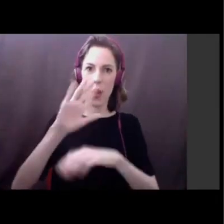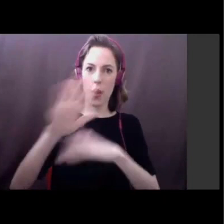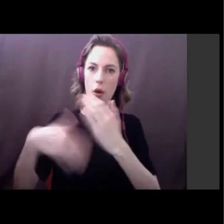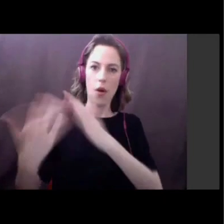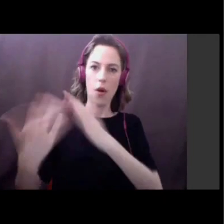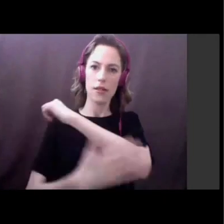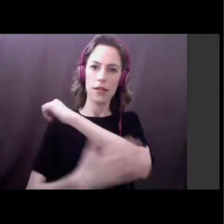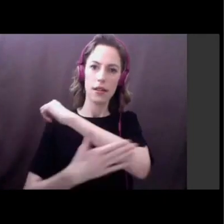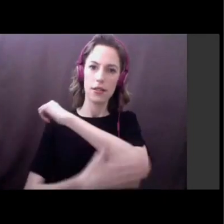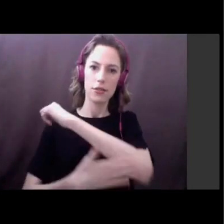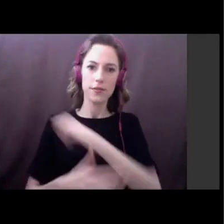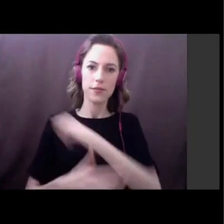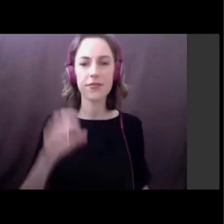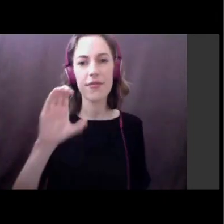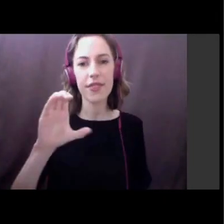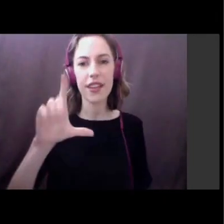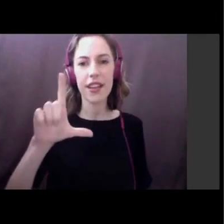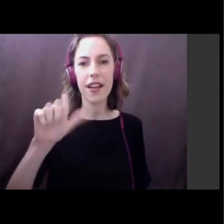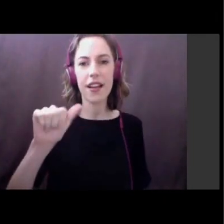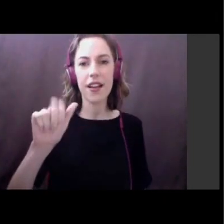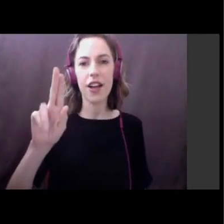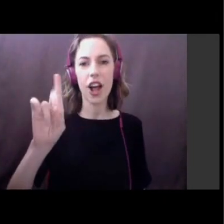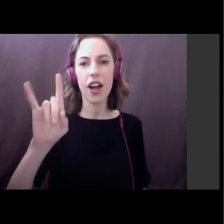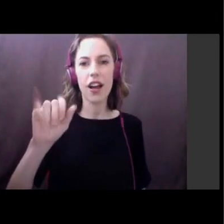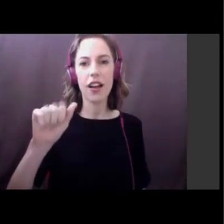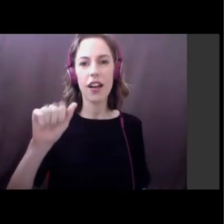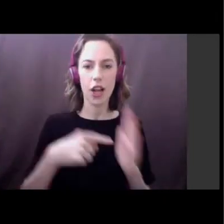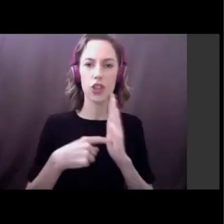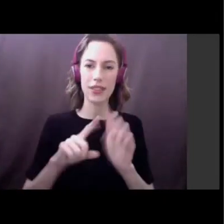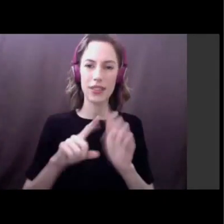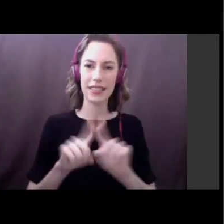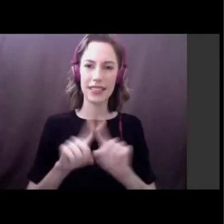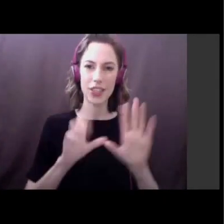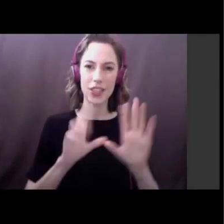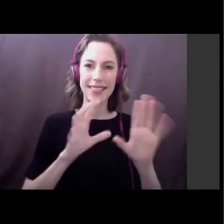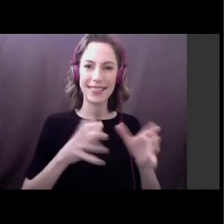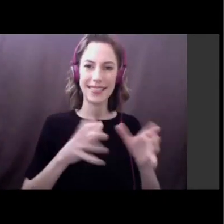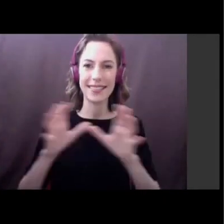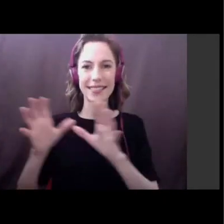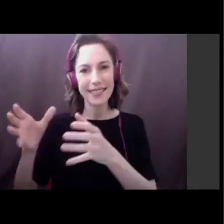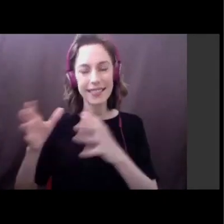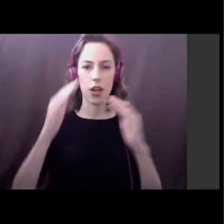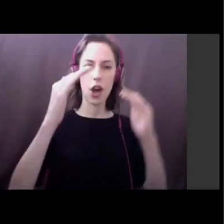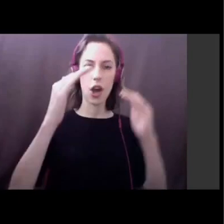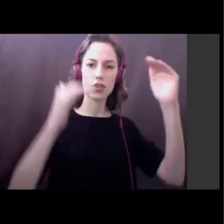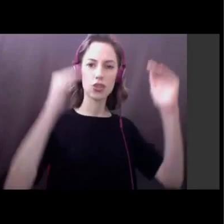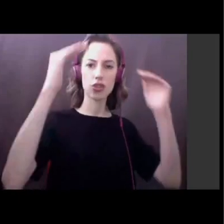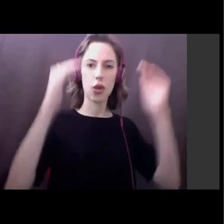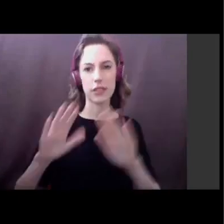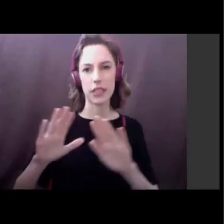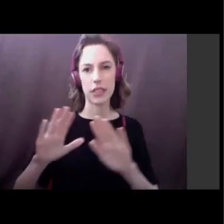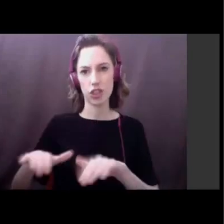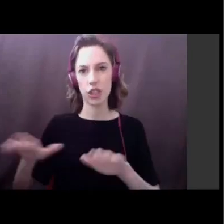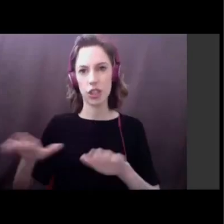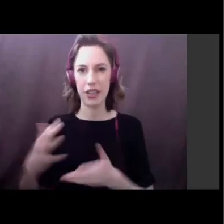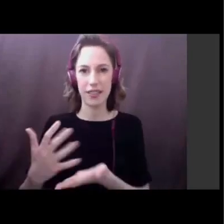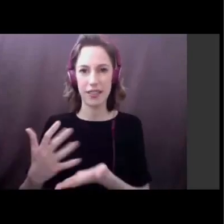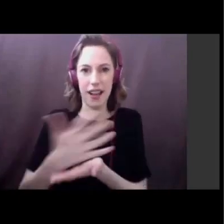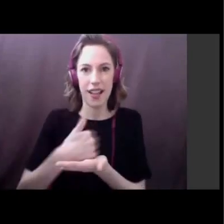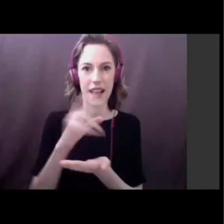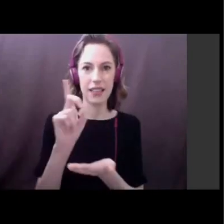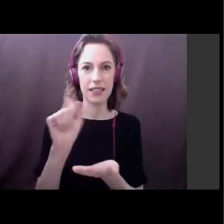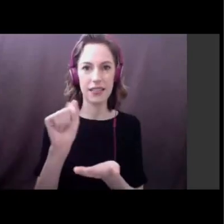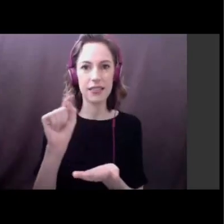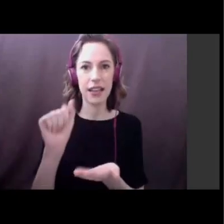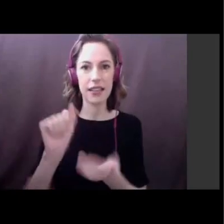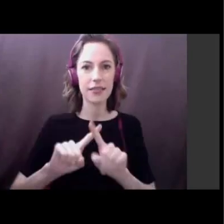children compared to data on adults. And one thing that we have to take into